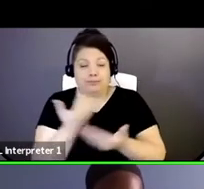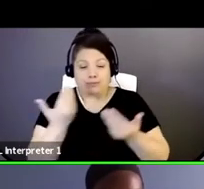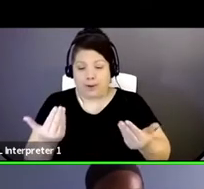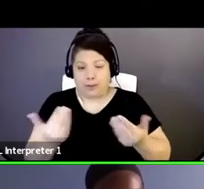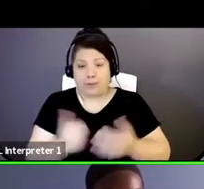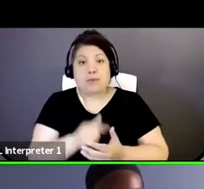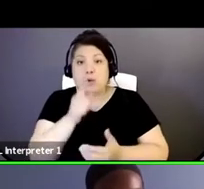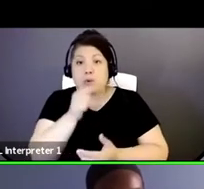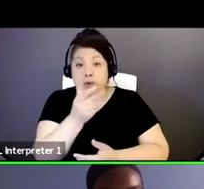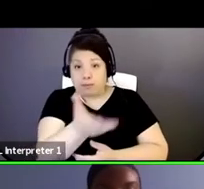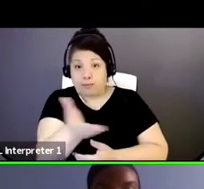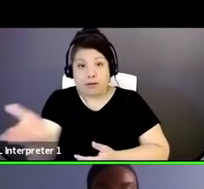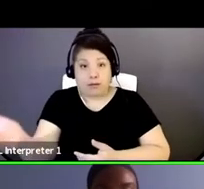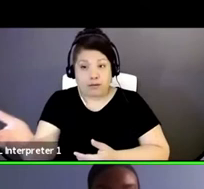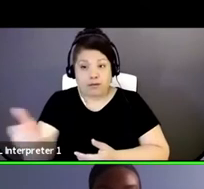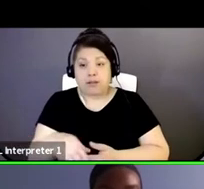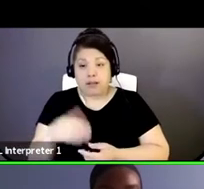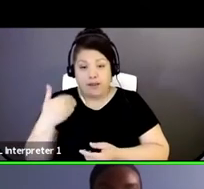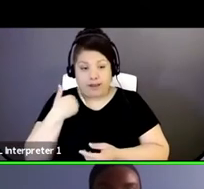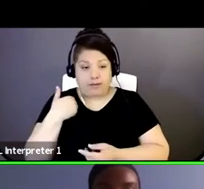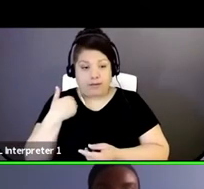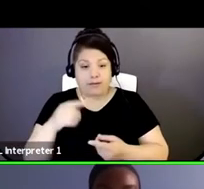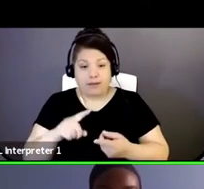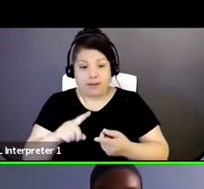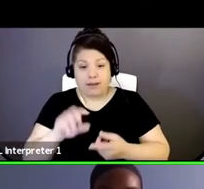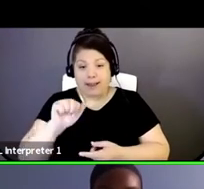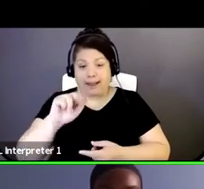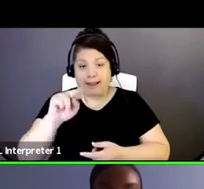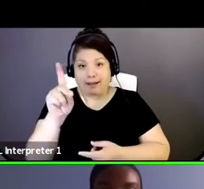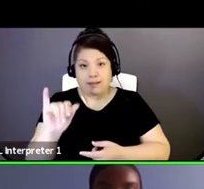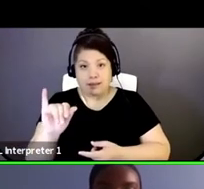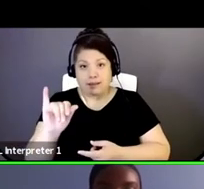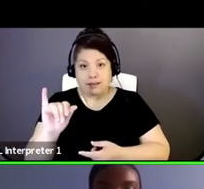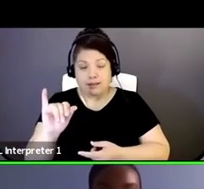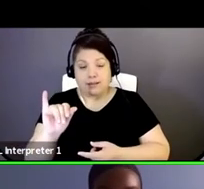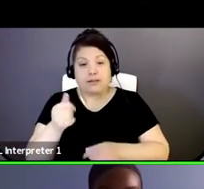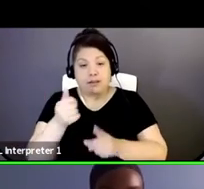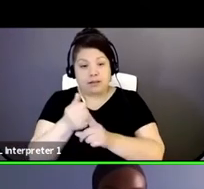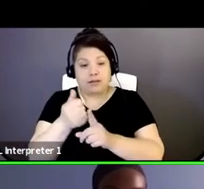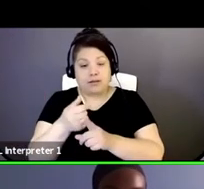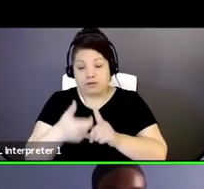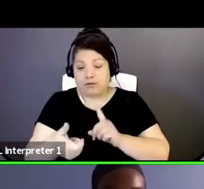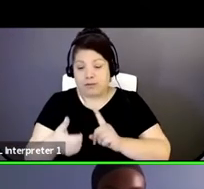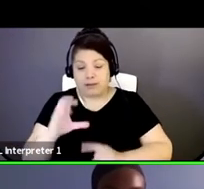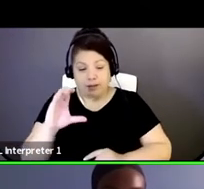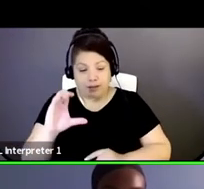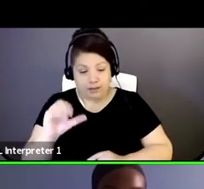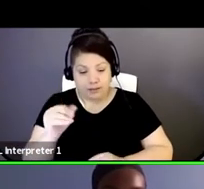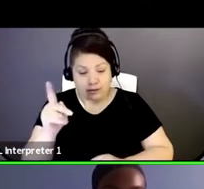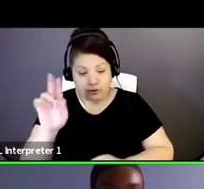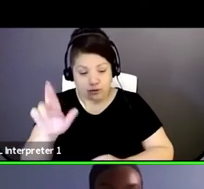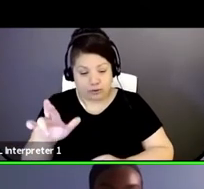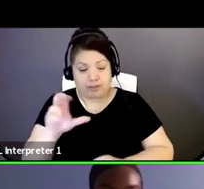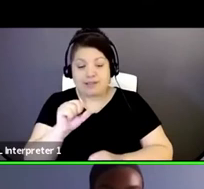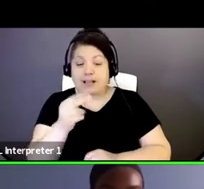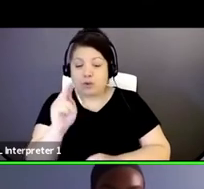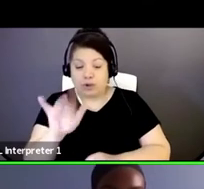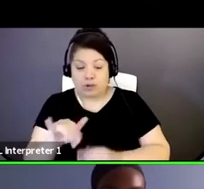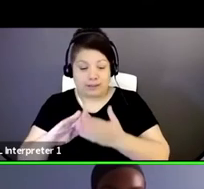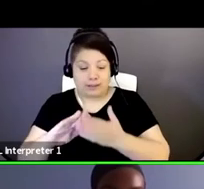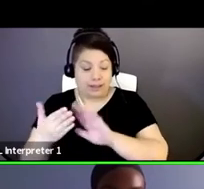on our panel, we have Andi, Vicente of Sanctuary City and Anakbayan, Ottawa, Carly Miller of